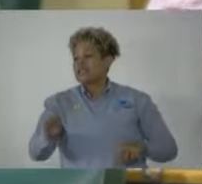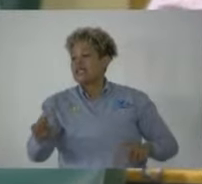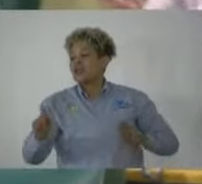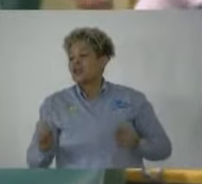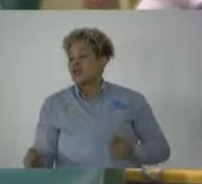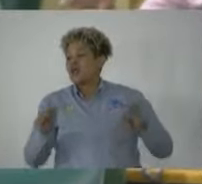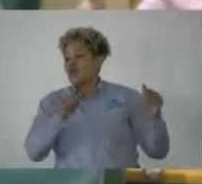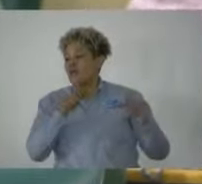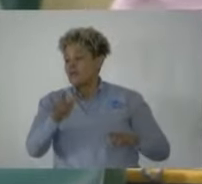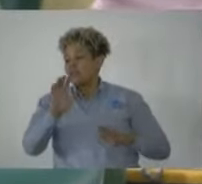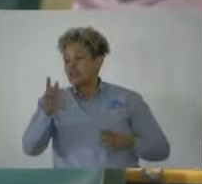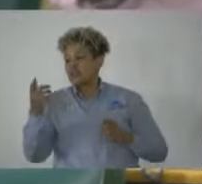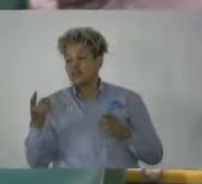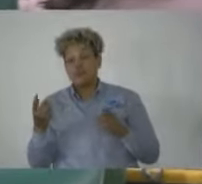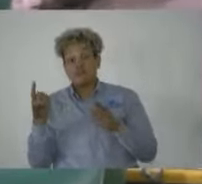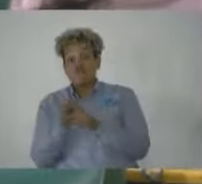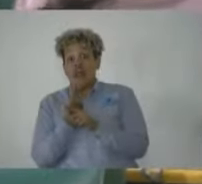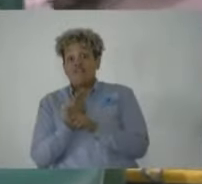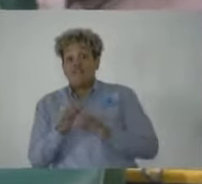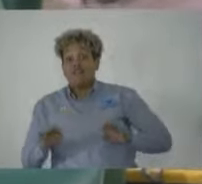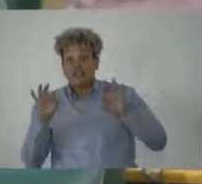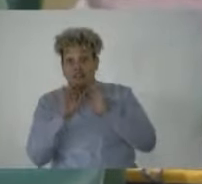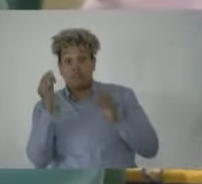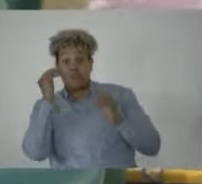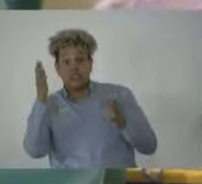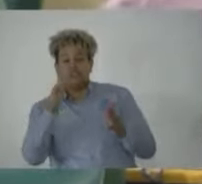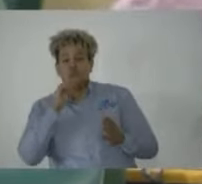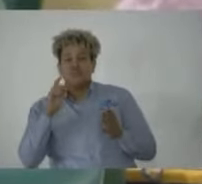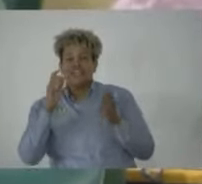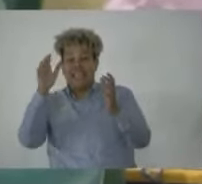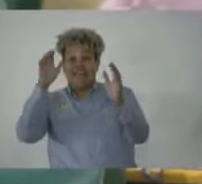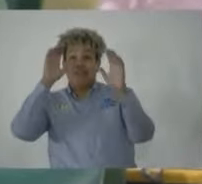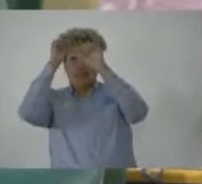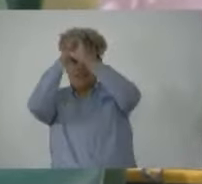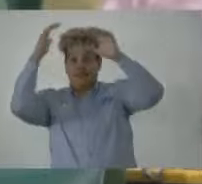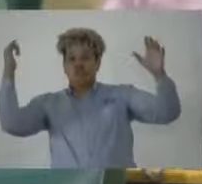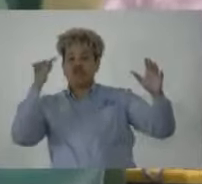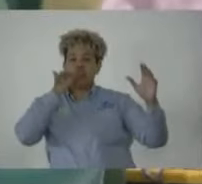omit relevant information to present a distorted picture.